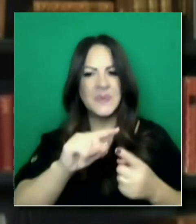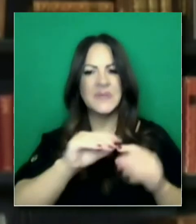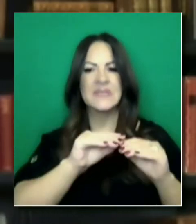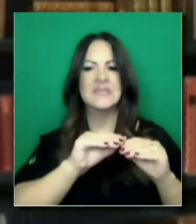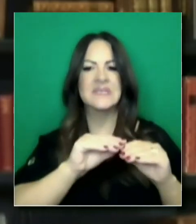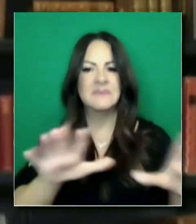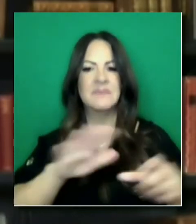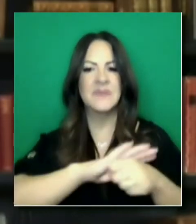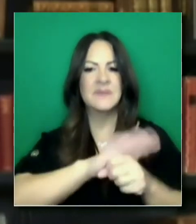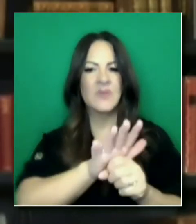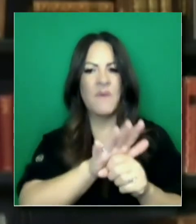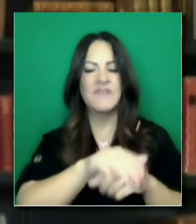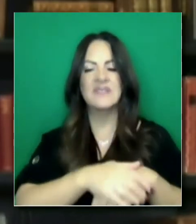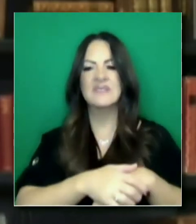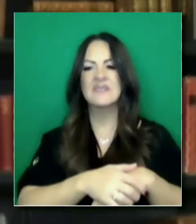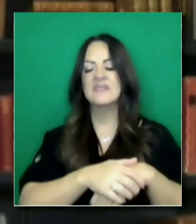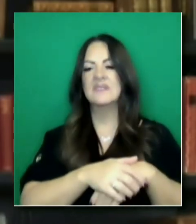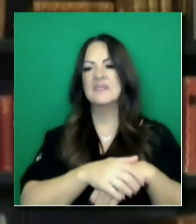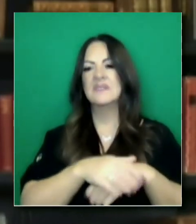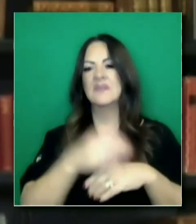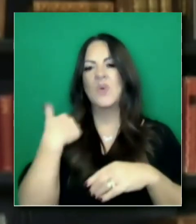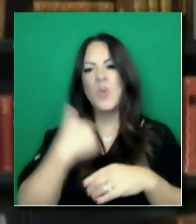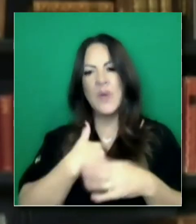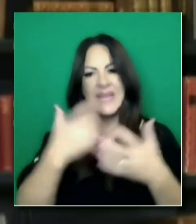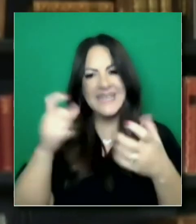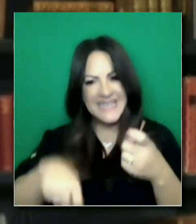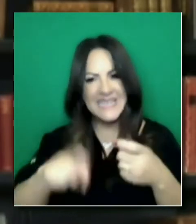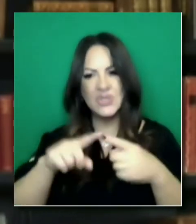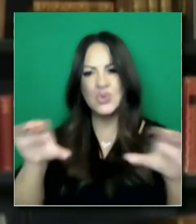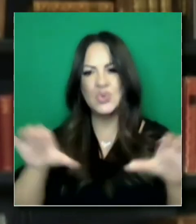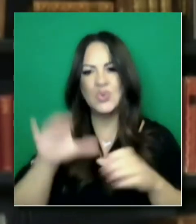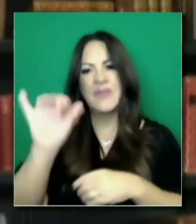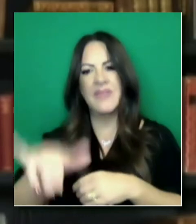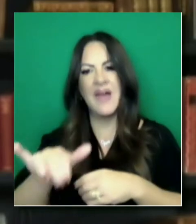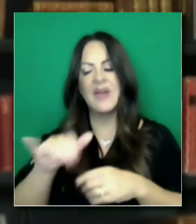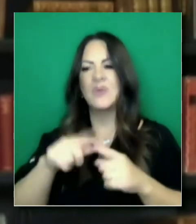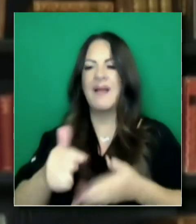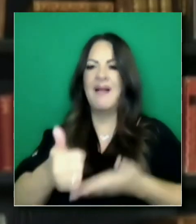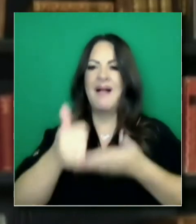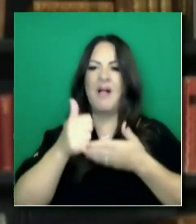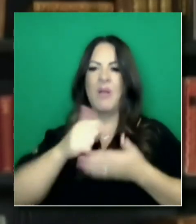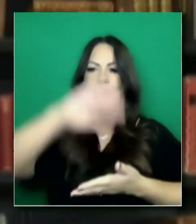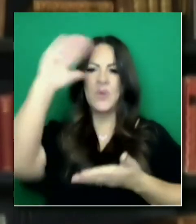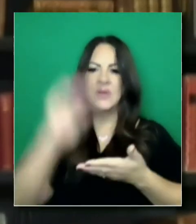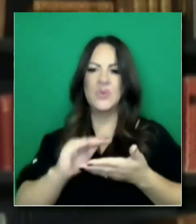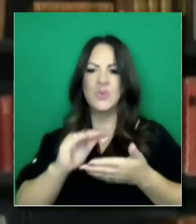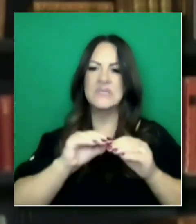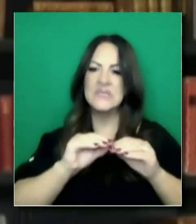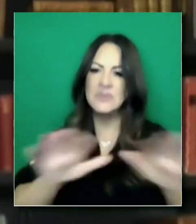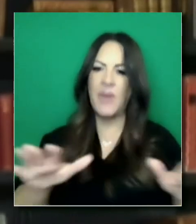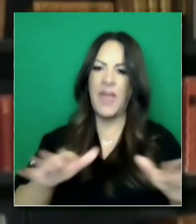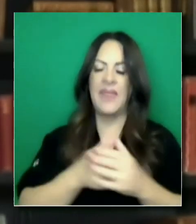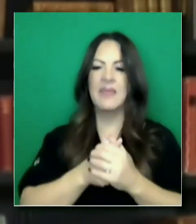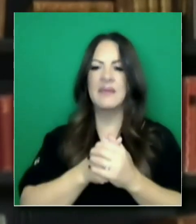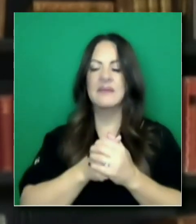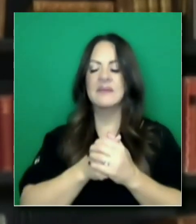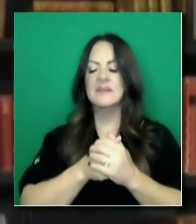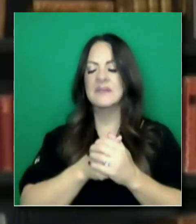victims of fate, to be able to bend that curve by taking actions that can mitigate the spread and ultimately